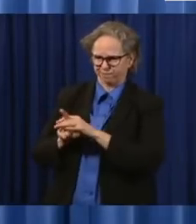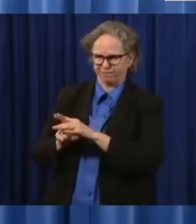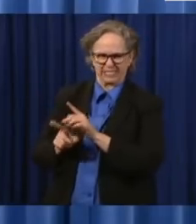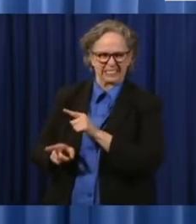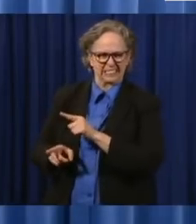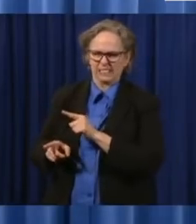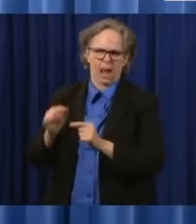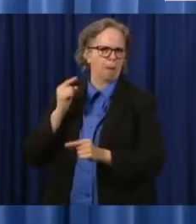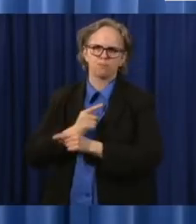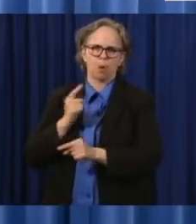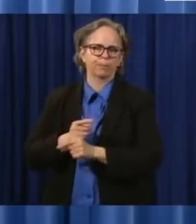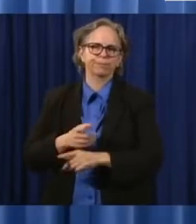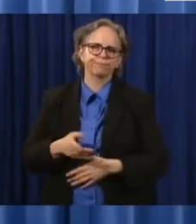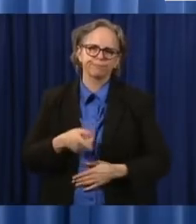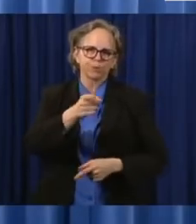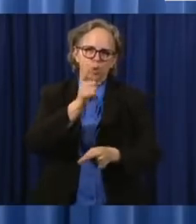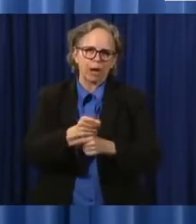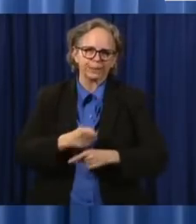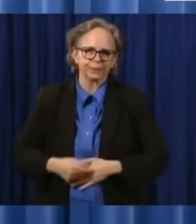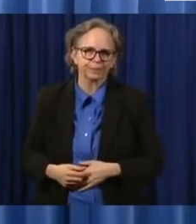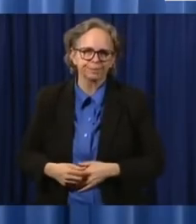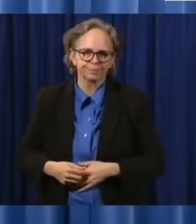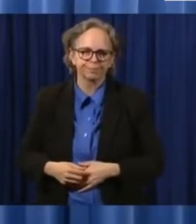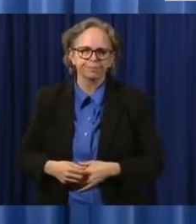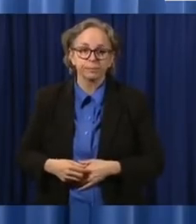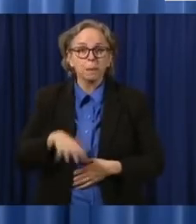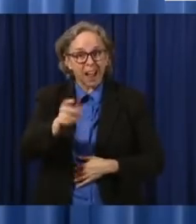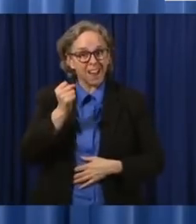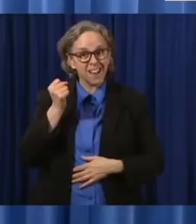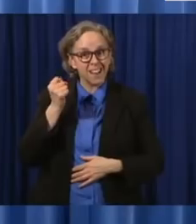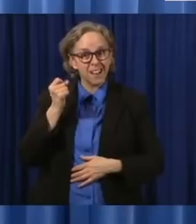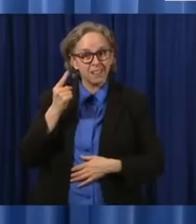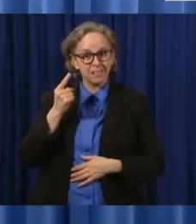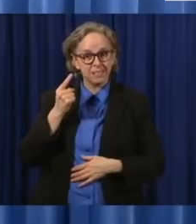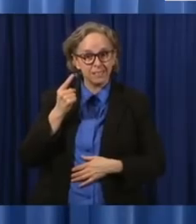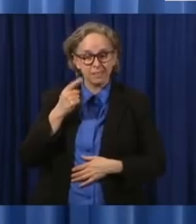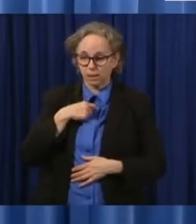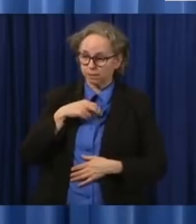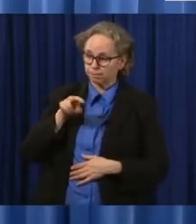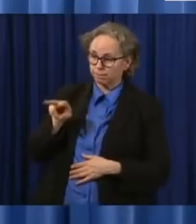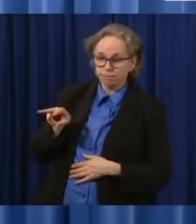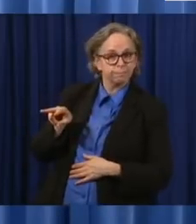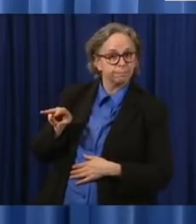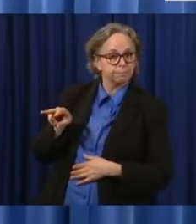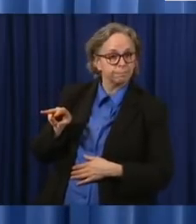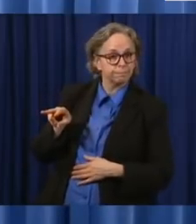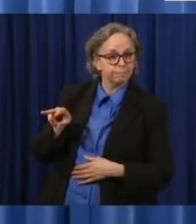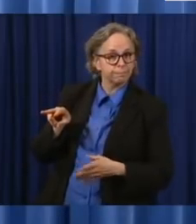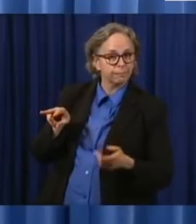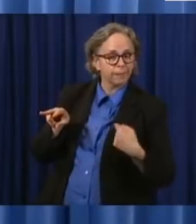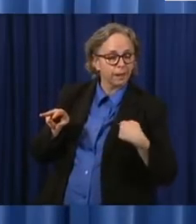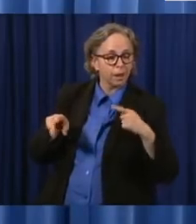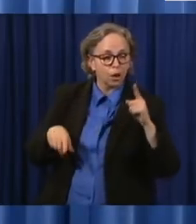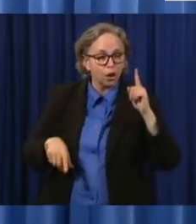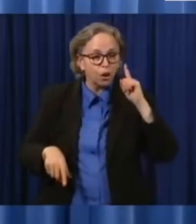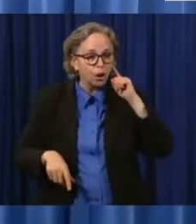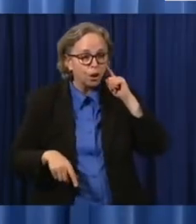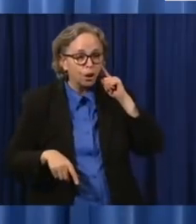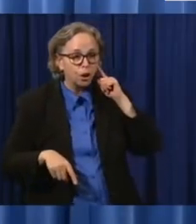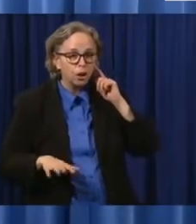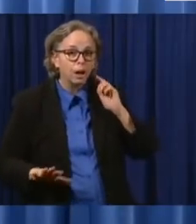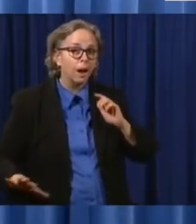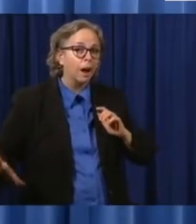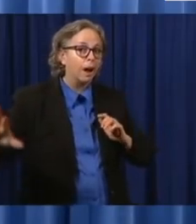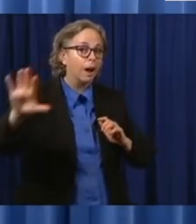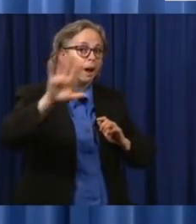Absolutely. But the story, as I get it reported to me from around the state, from county after county, is